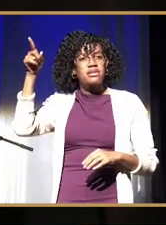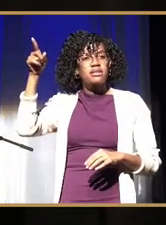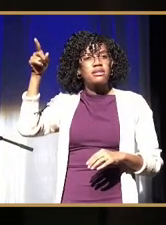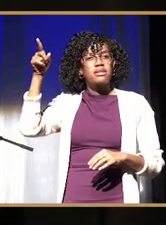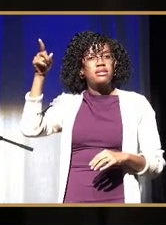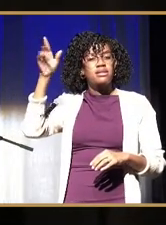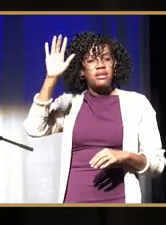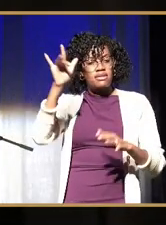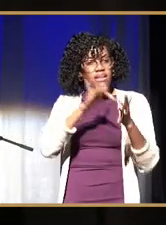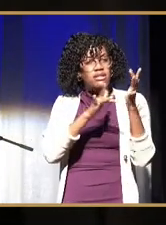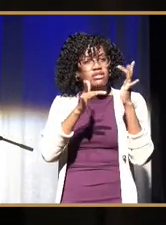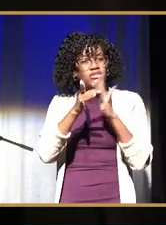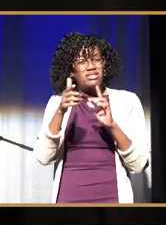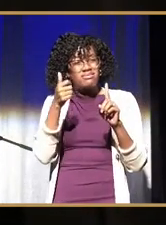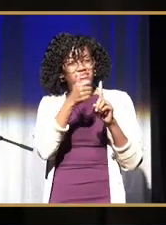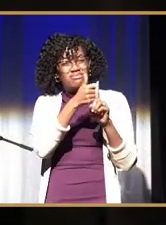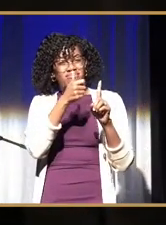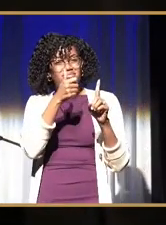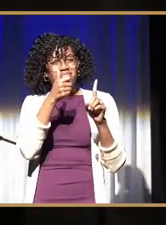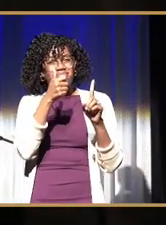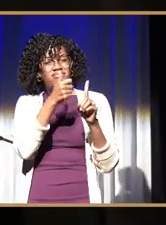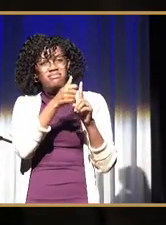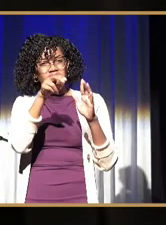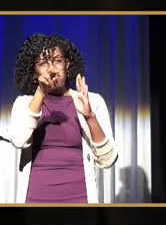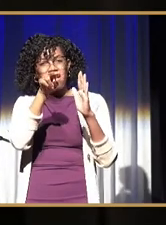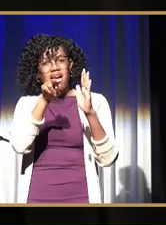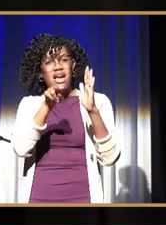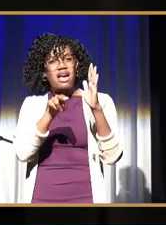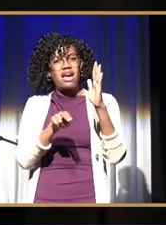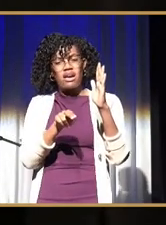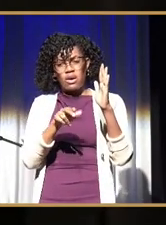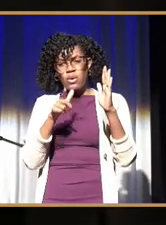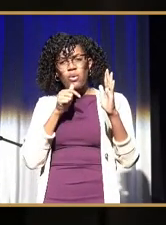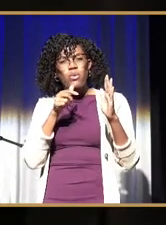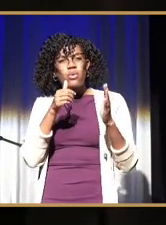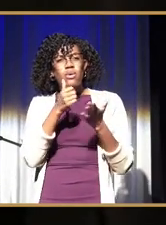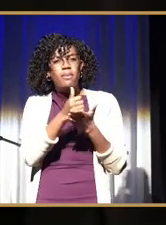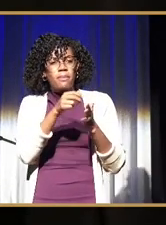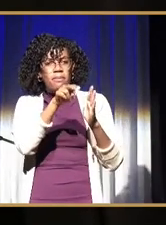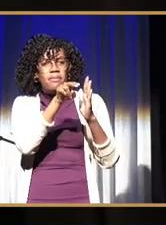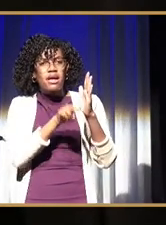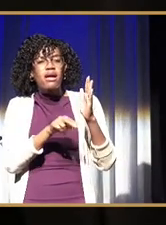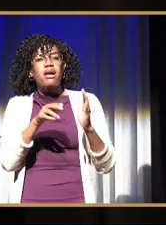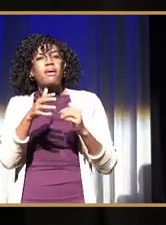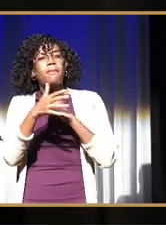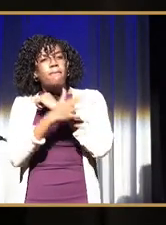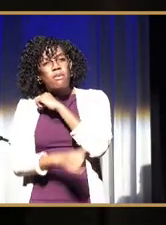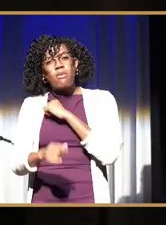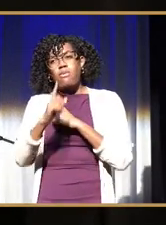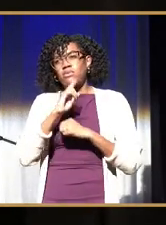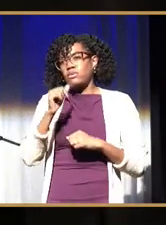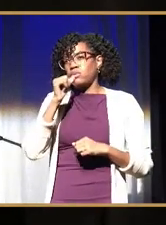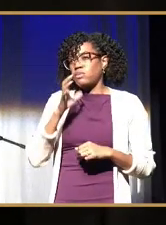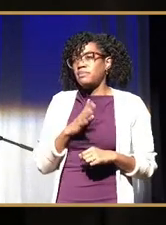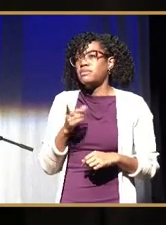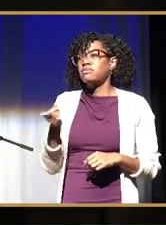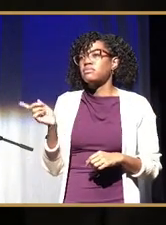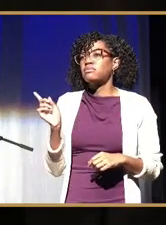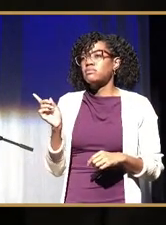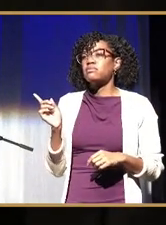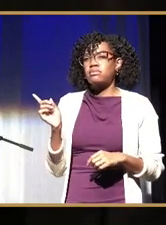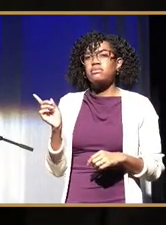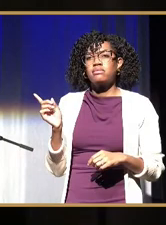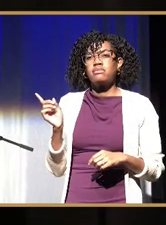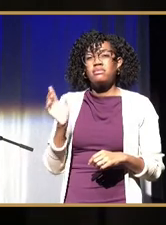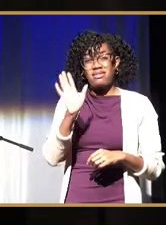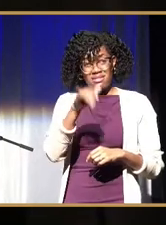Give me that Jesus that was buried by poor single women of color. Ooh, give